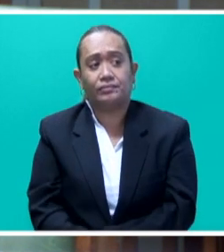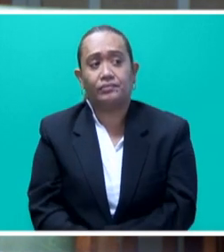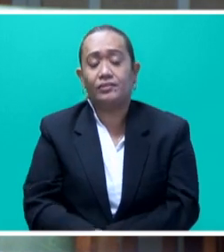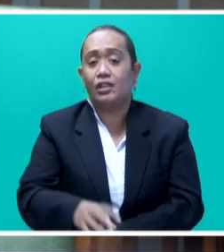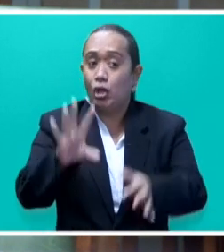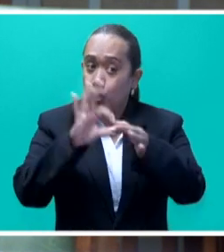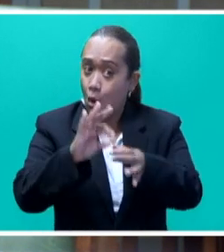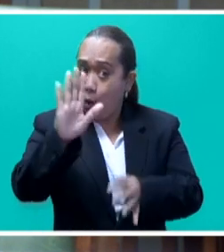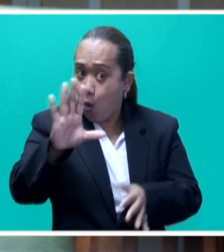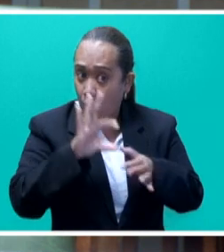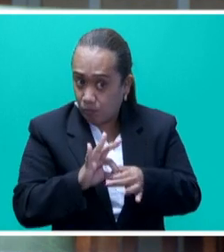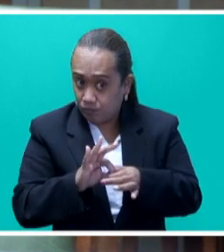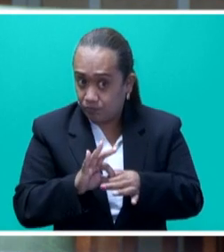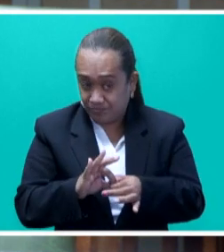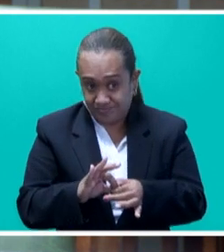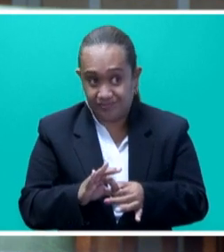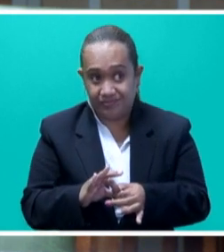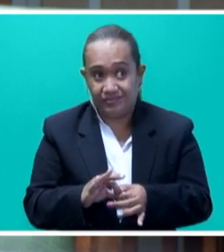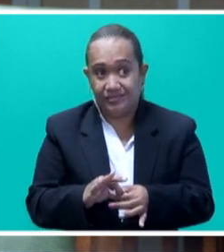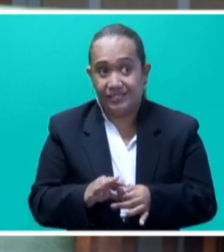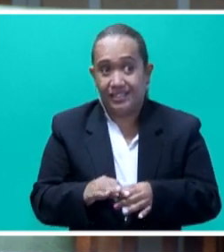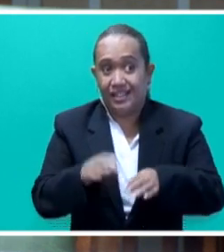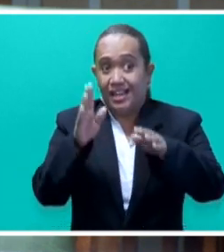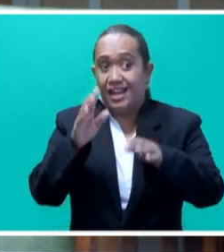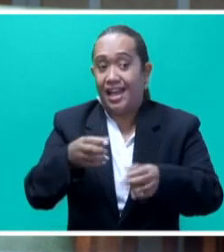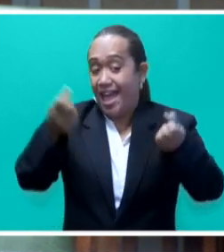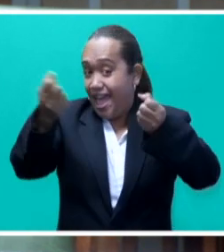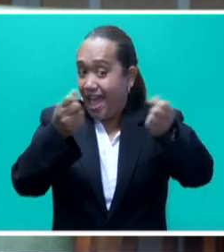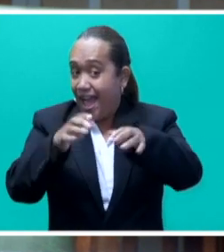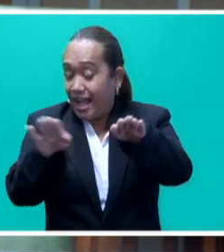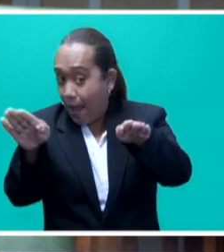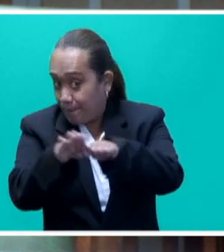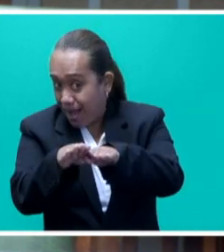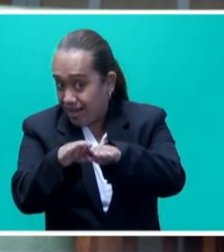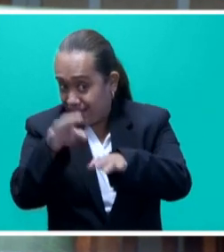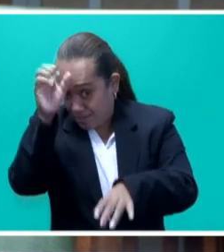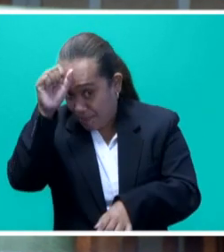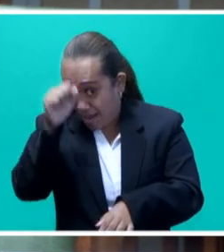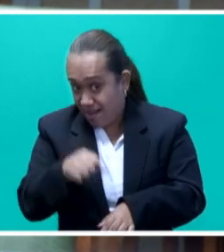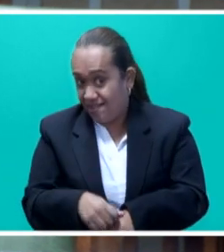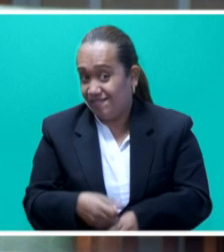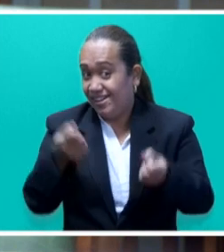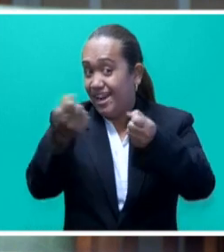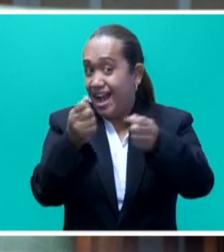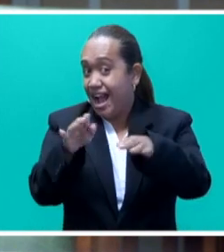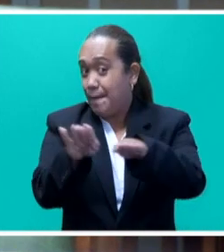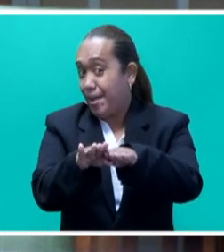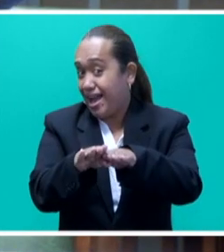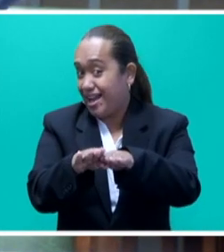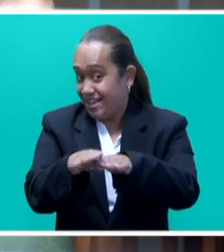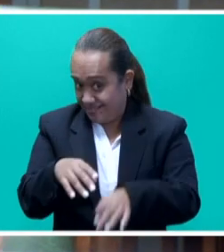own people, about the car park incident. Nobody has come to her rescue. Nobody has come to her